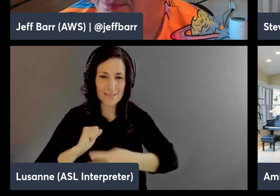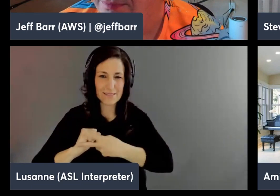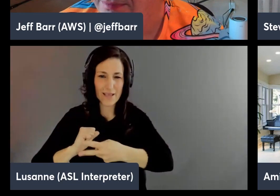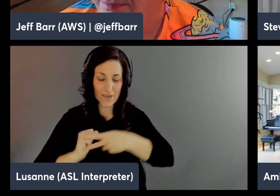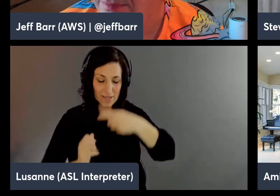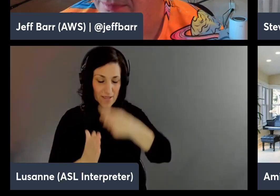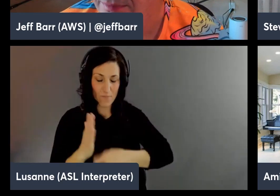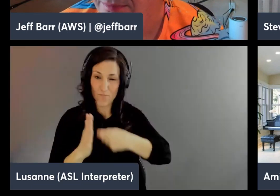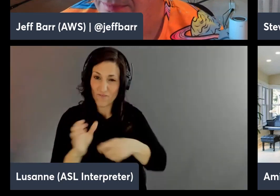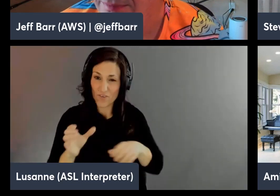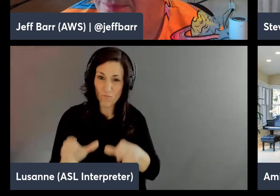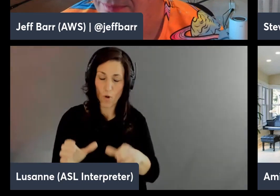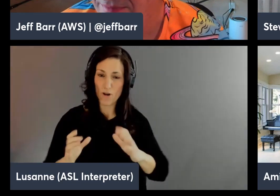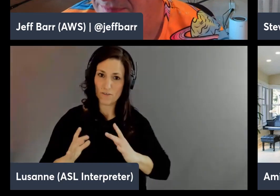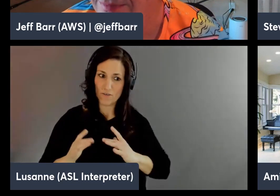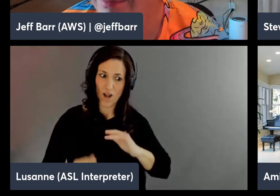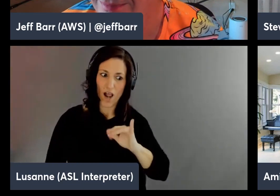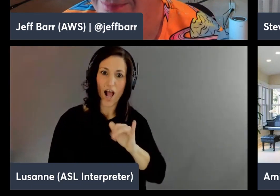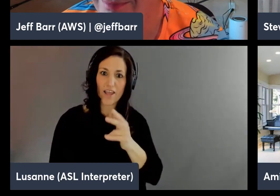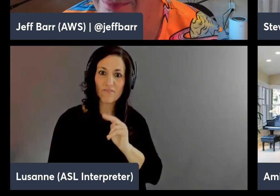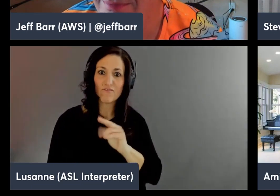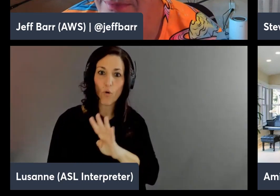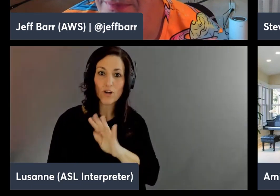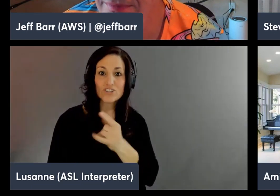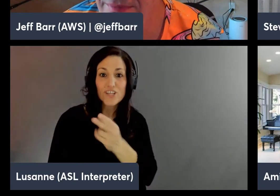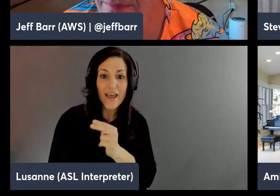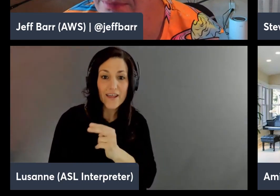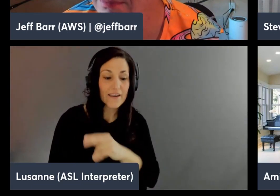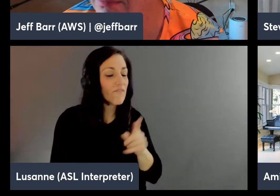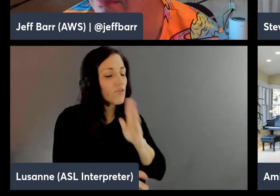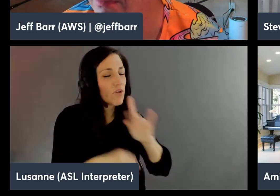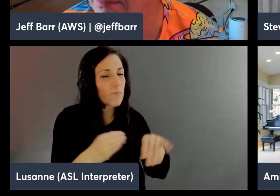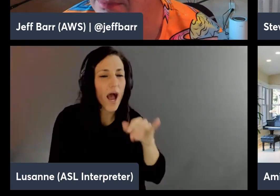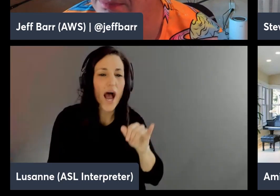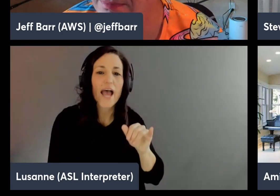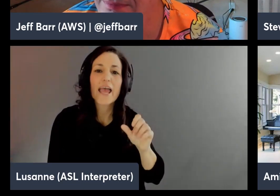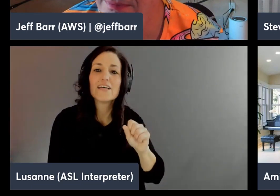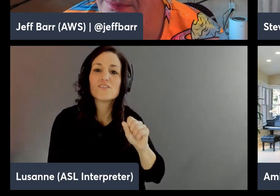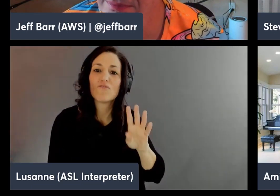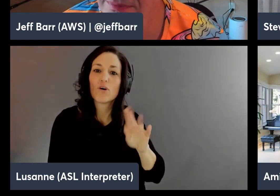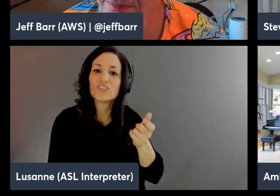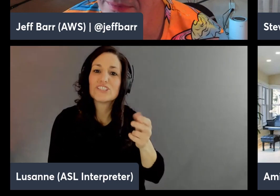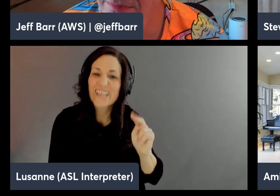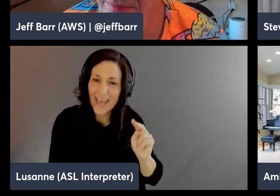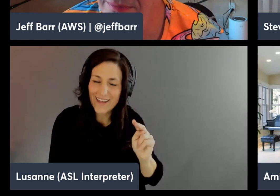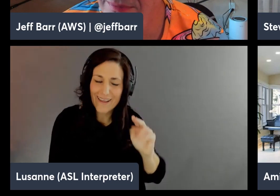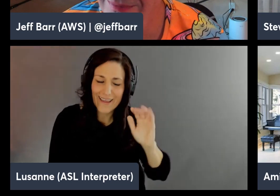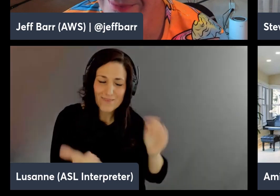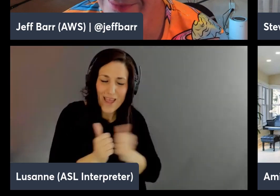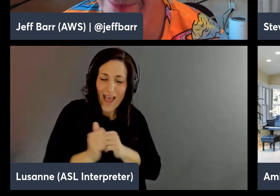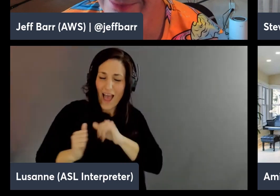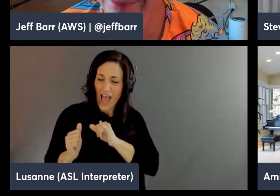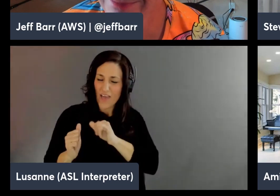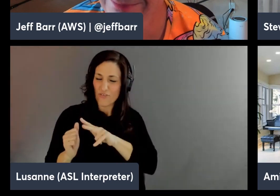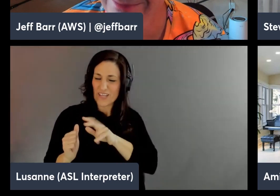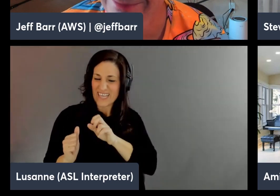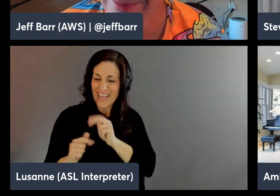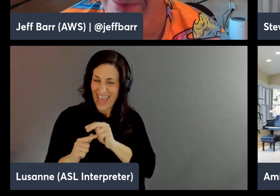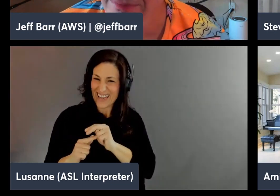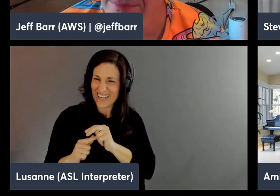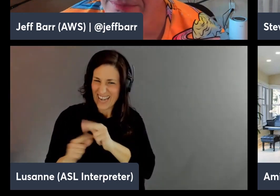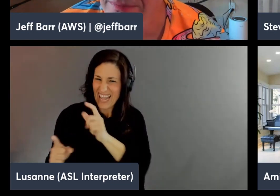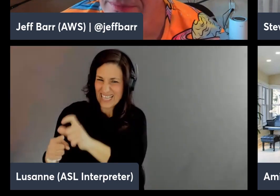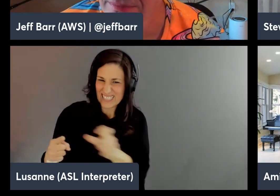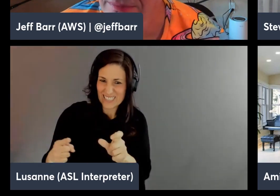advantages that you'll get with IM4GN. If you talk about IS4GN, it is more comparable to I3EN instance. So